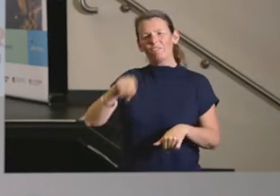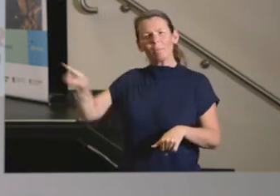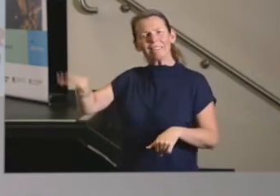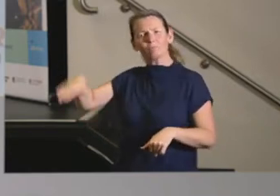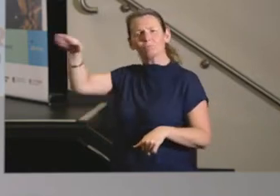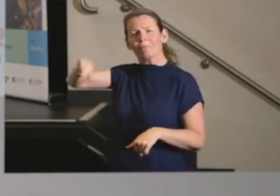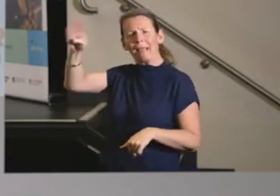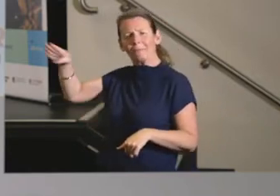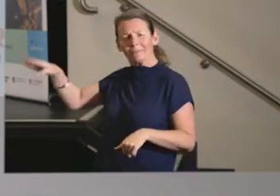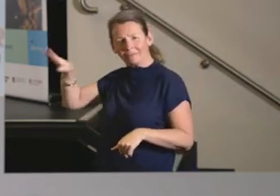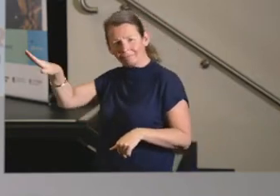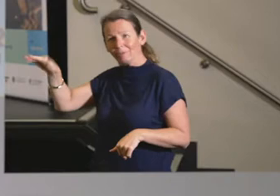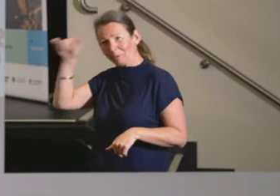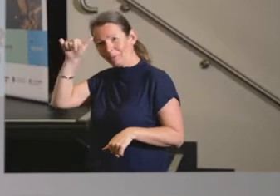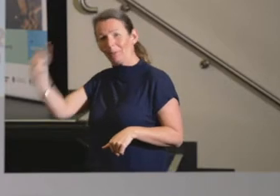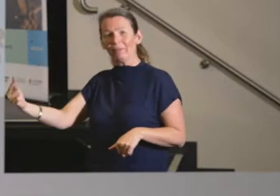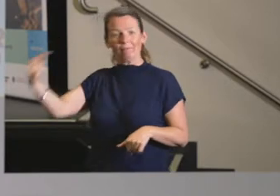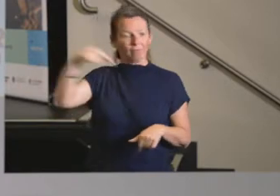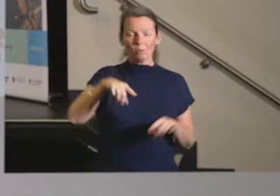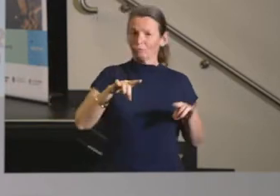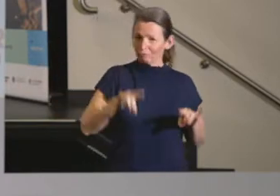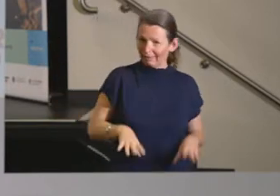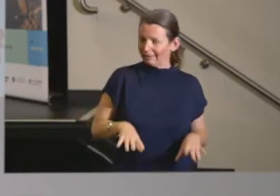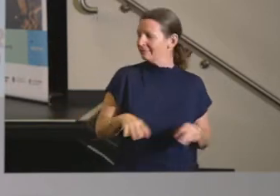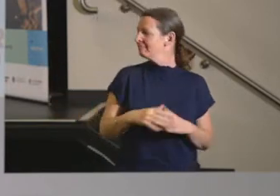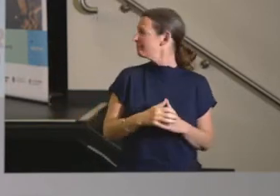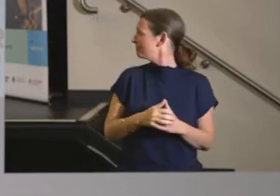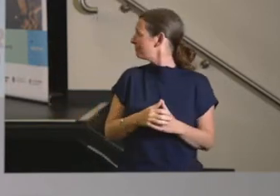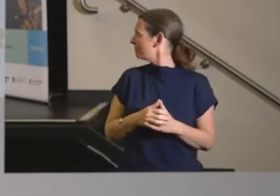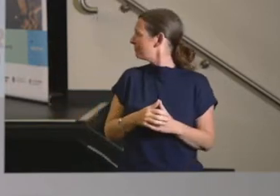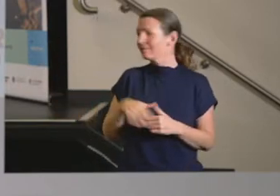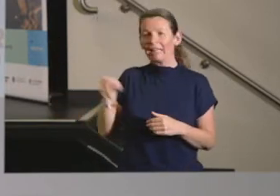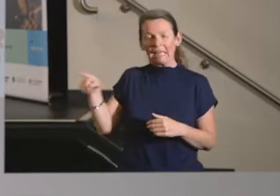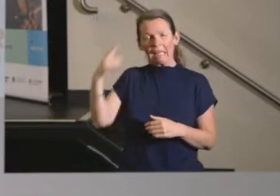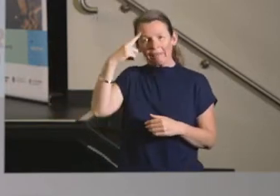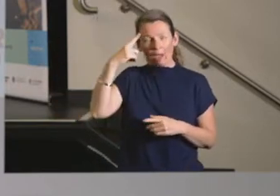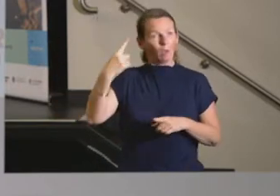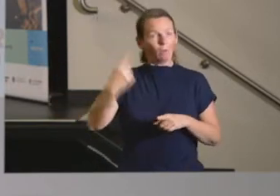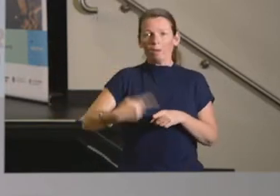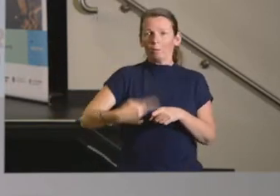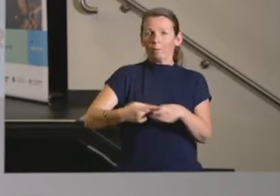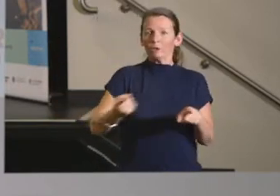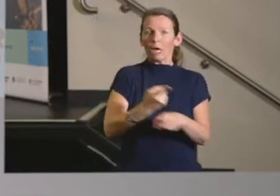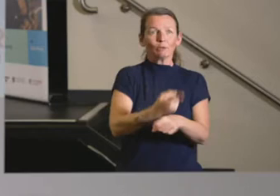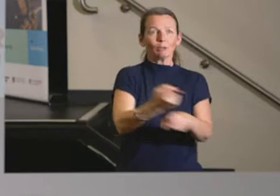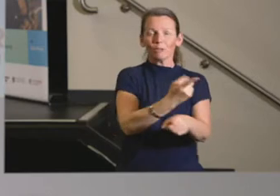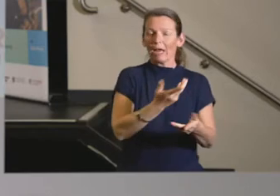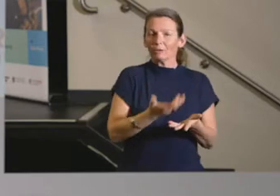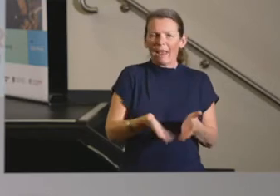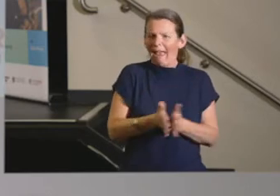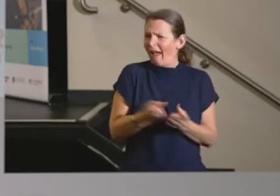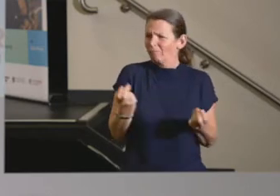so impatient about, you know, the rate of change and how we see things